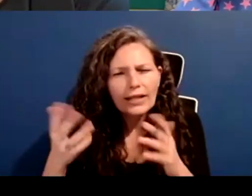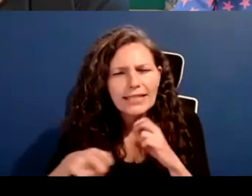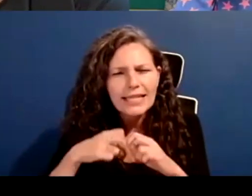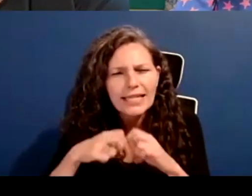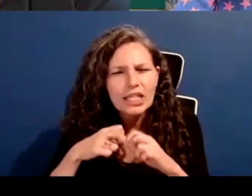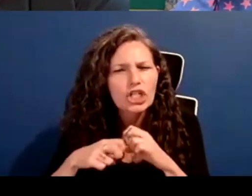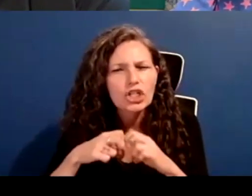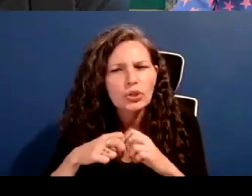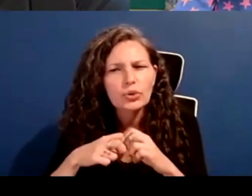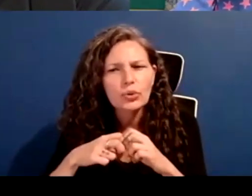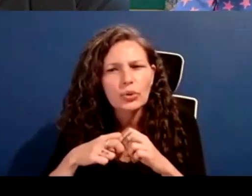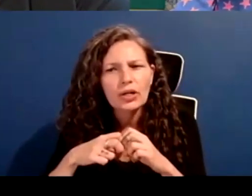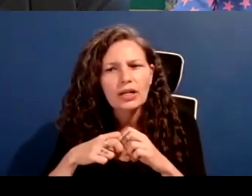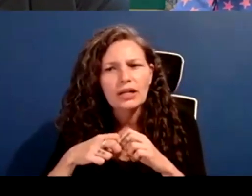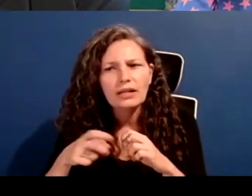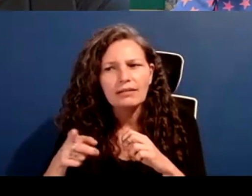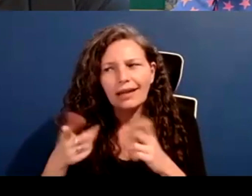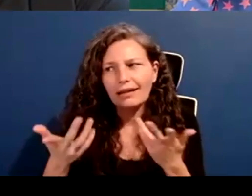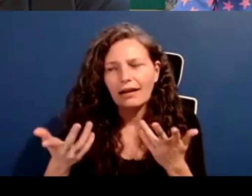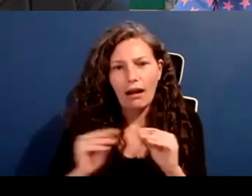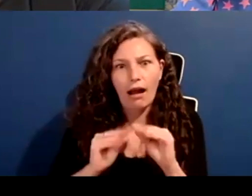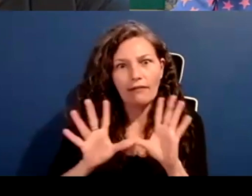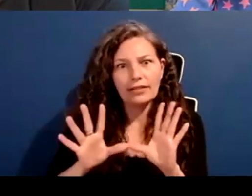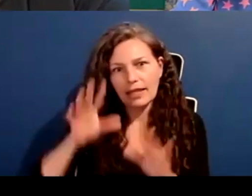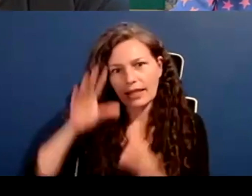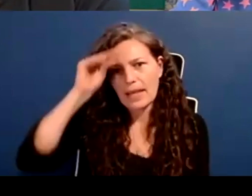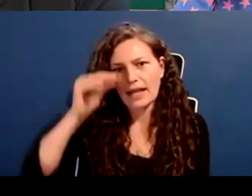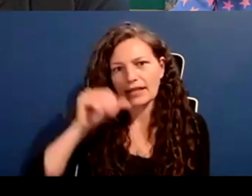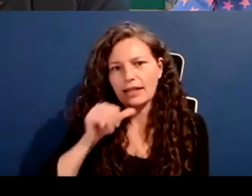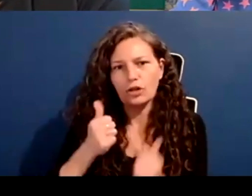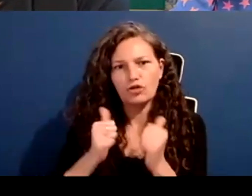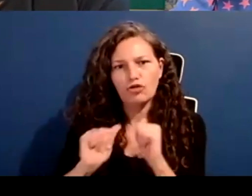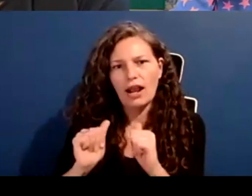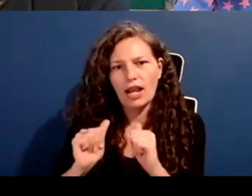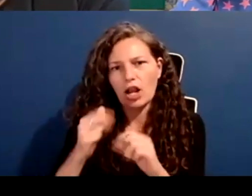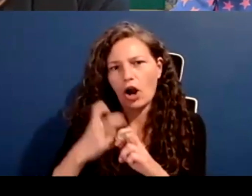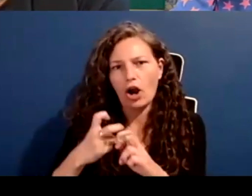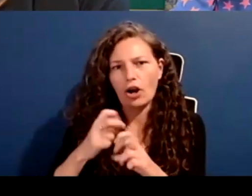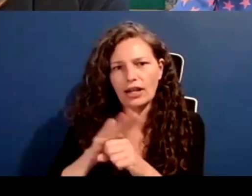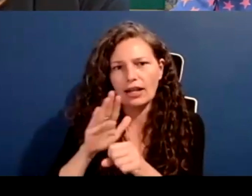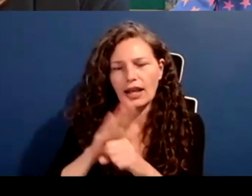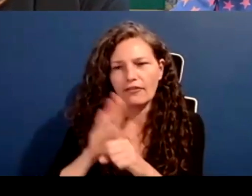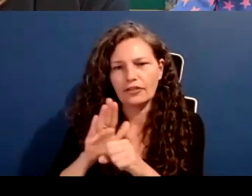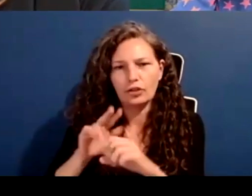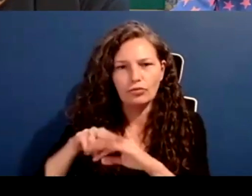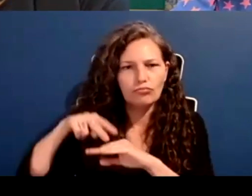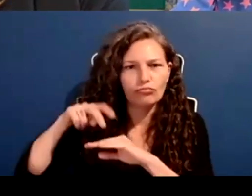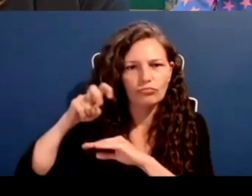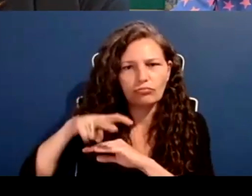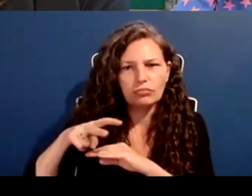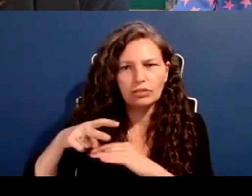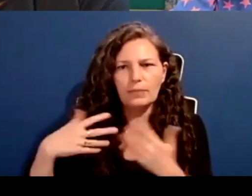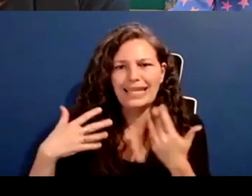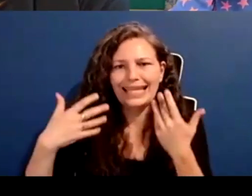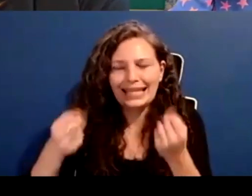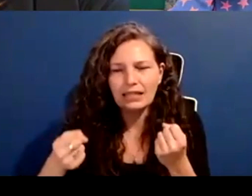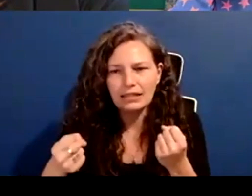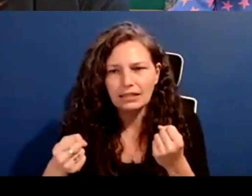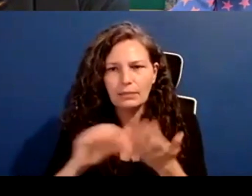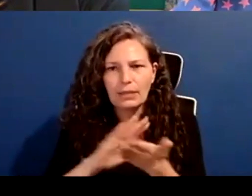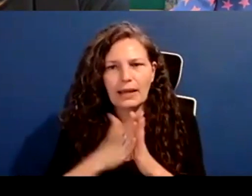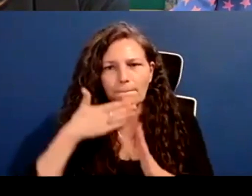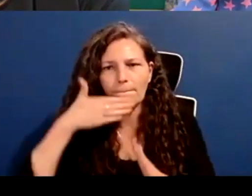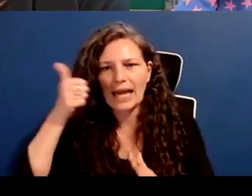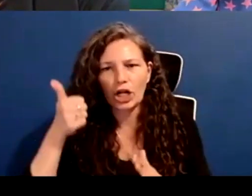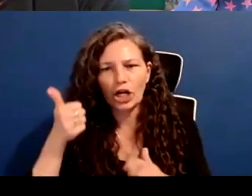that he's not trying hard enough to be better, to be healed, to be well. All of these different synonyms that we